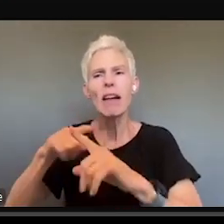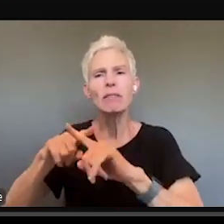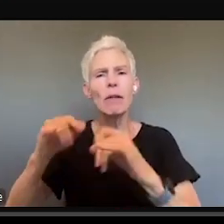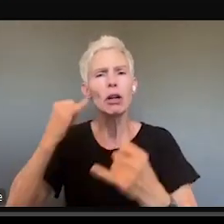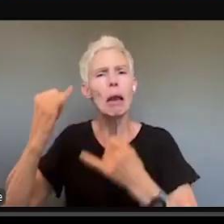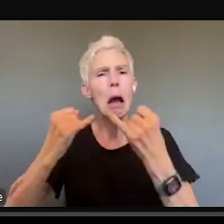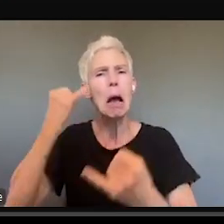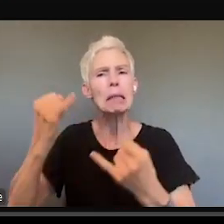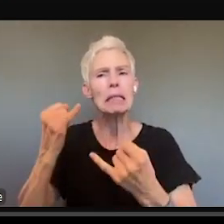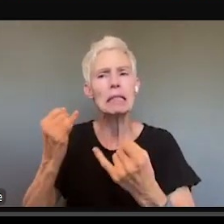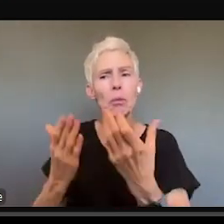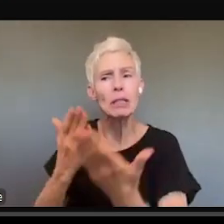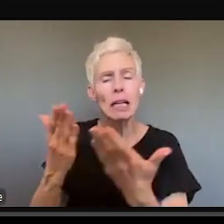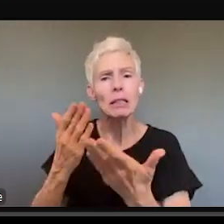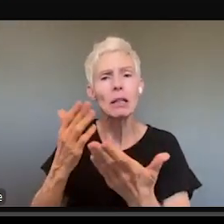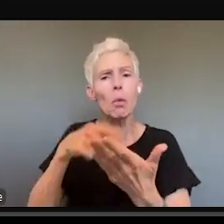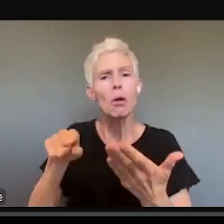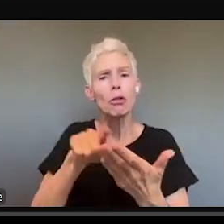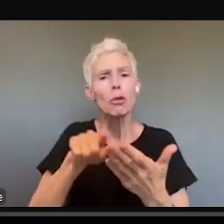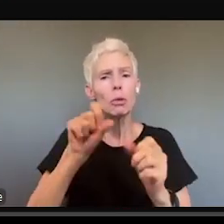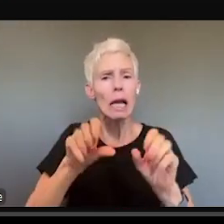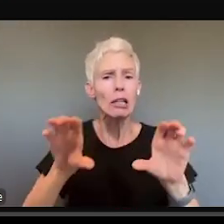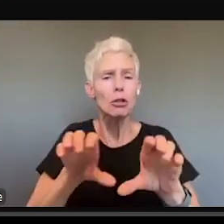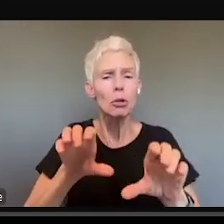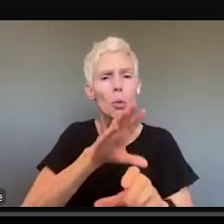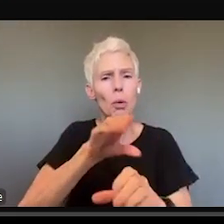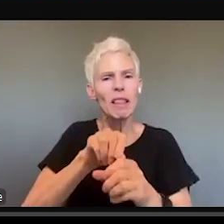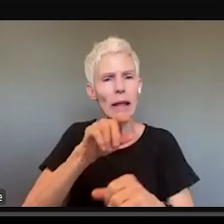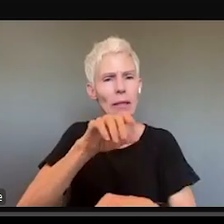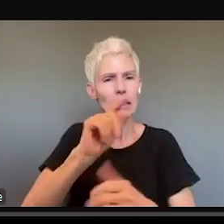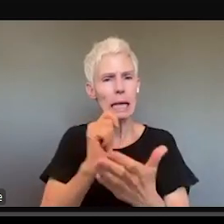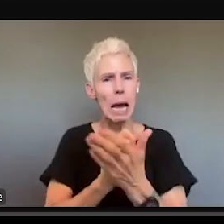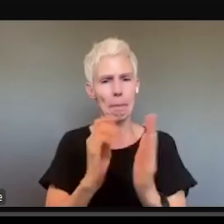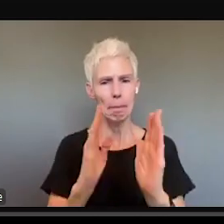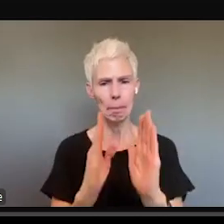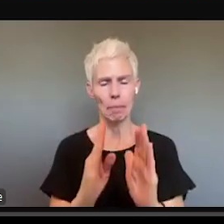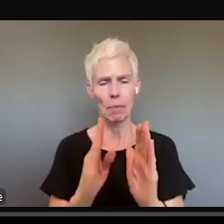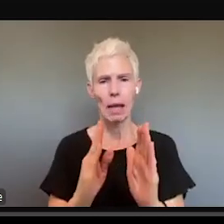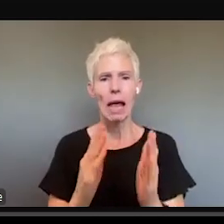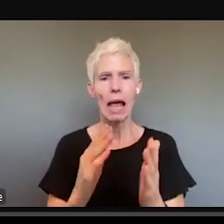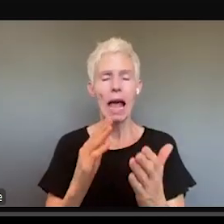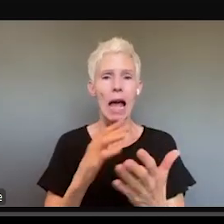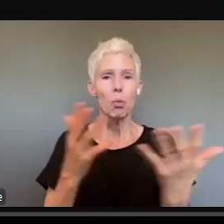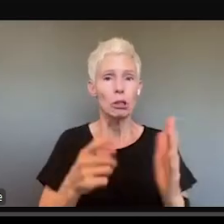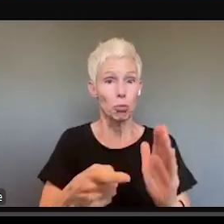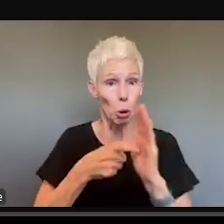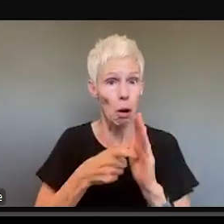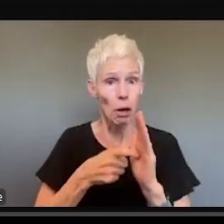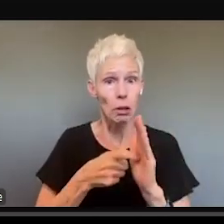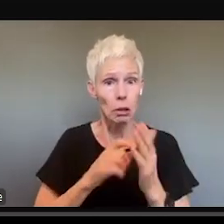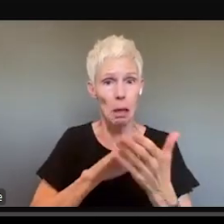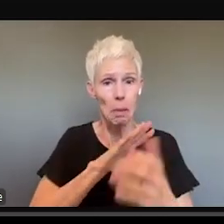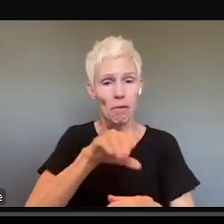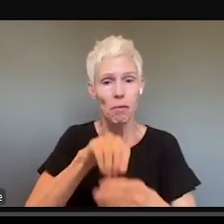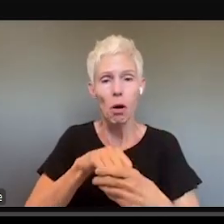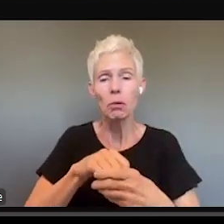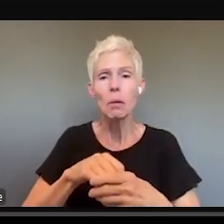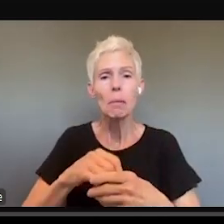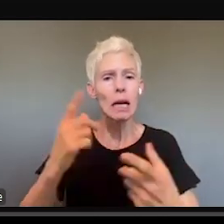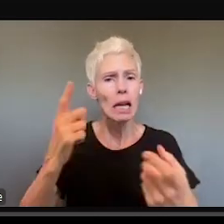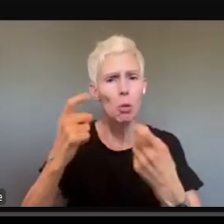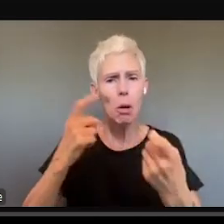do and even the time period or kind of effort that it will take. But I'm happy to take any